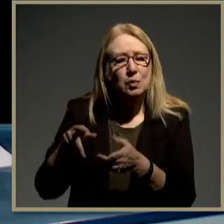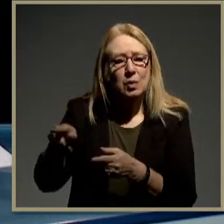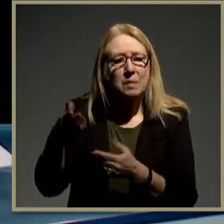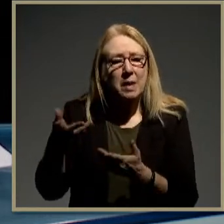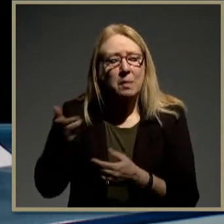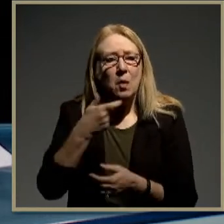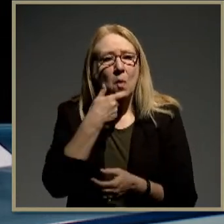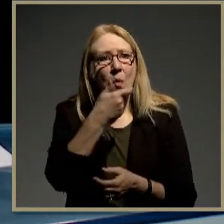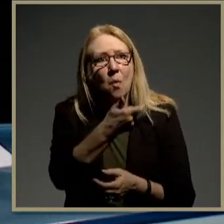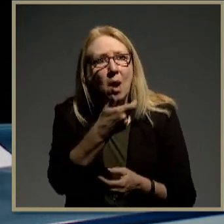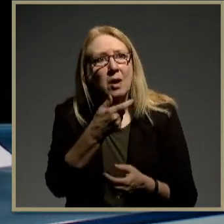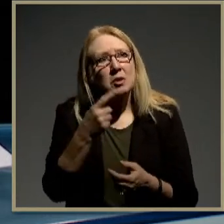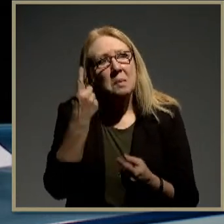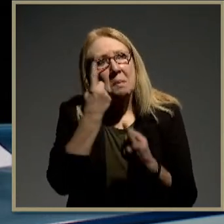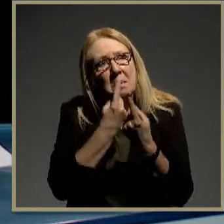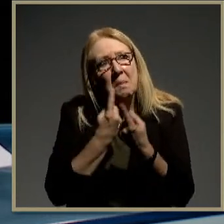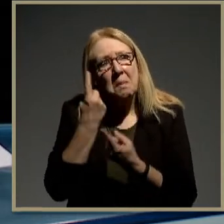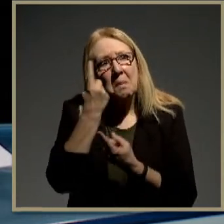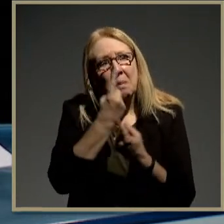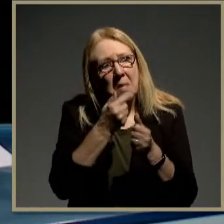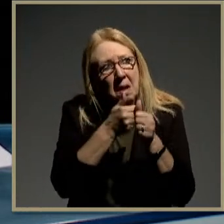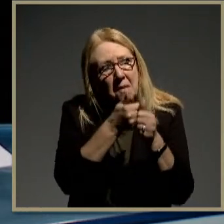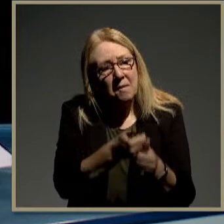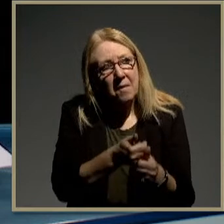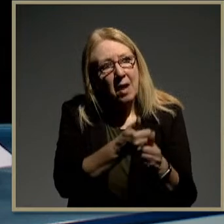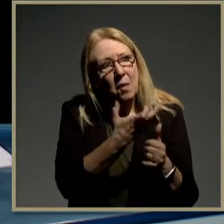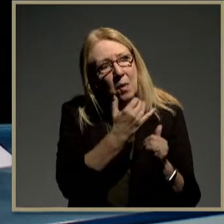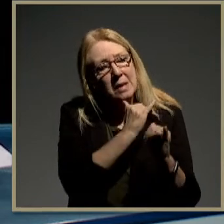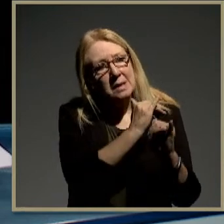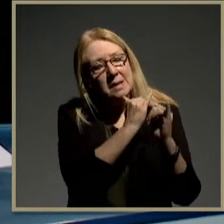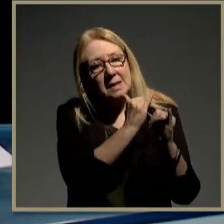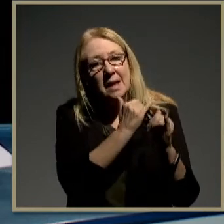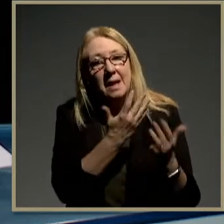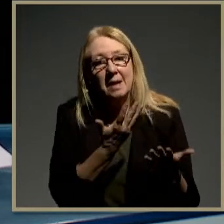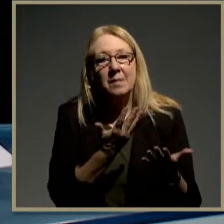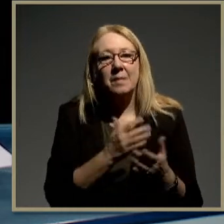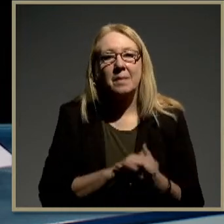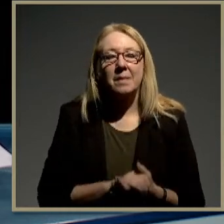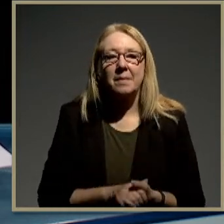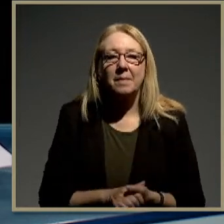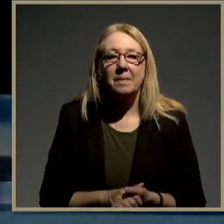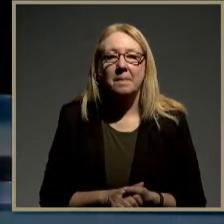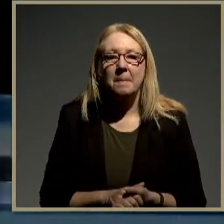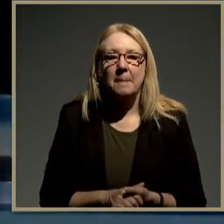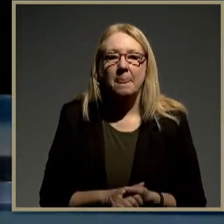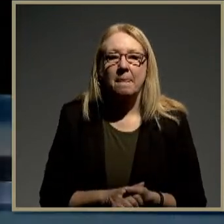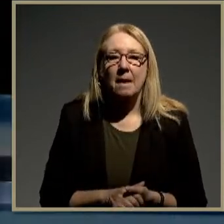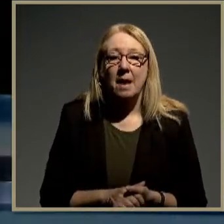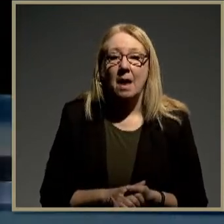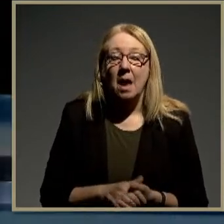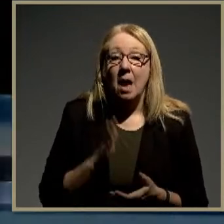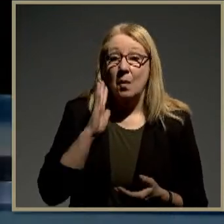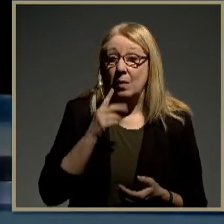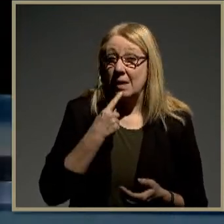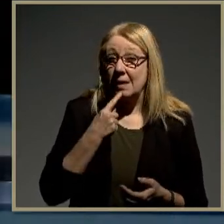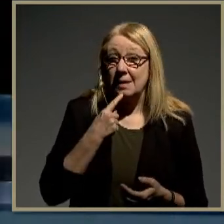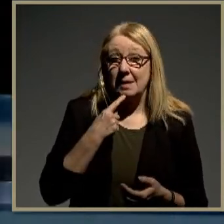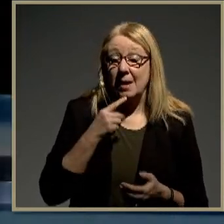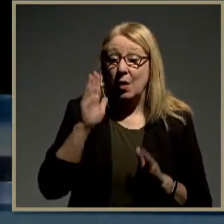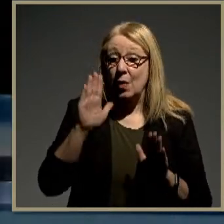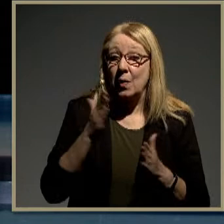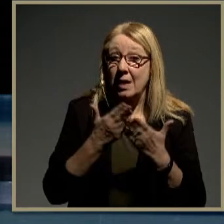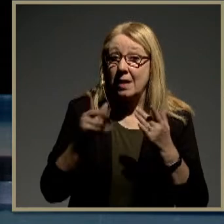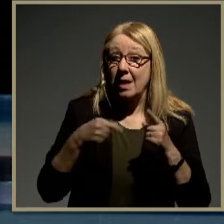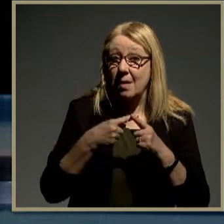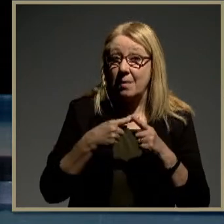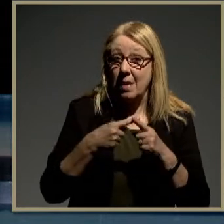watching and may be considering following in your footsteps and studying exercise science? Yeah, so I would say that the great thing about